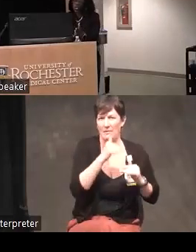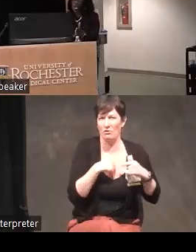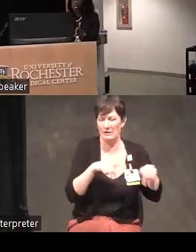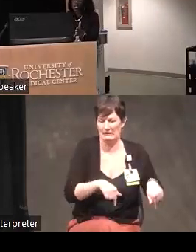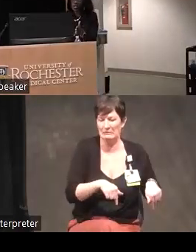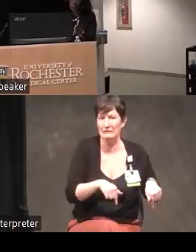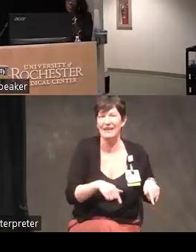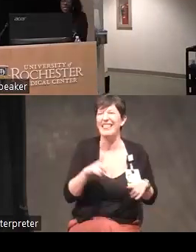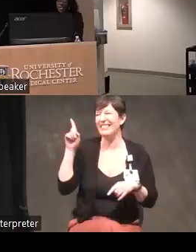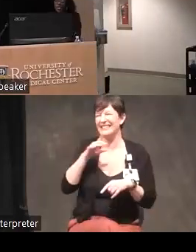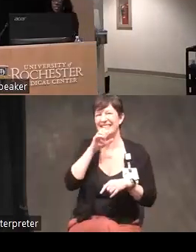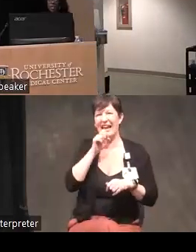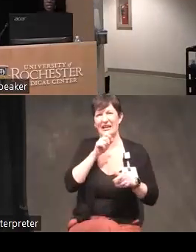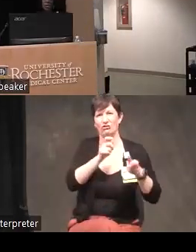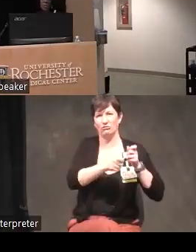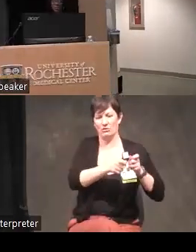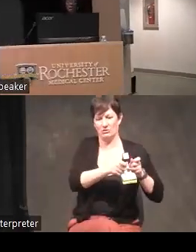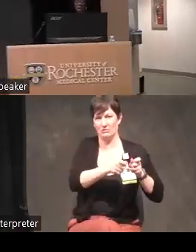showing just age-adjusted potentially